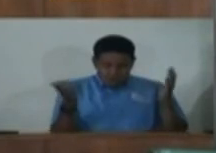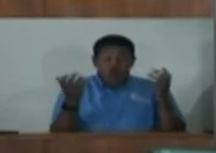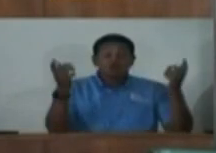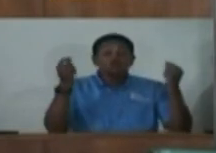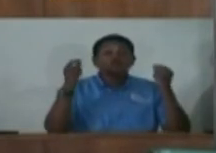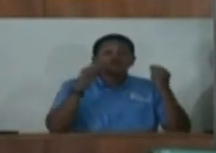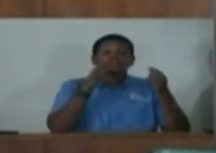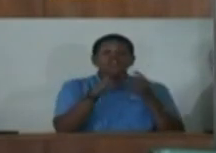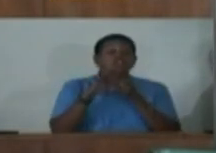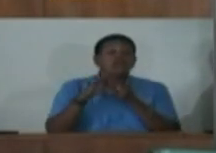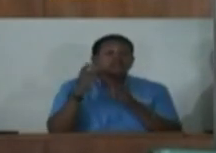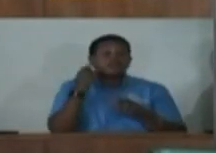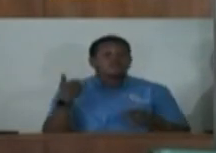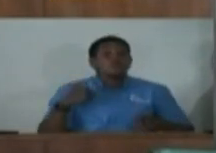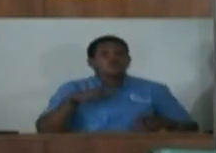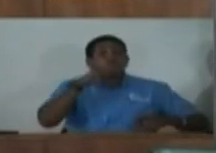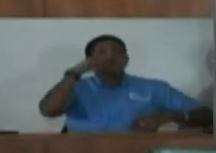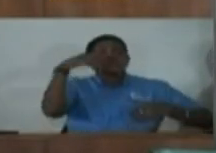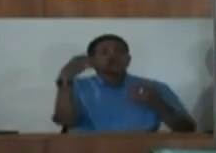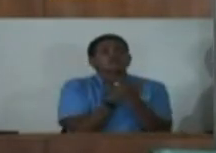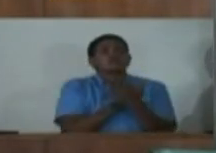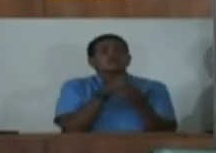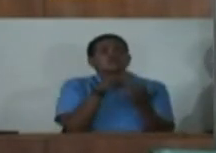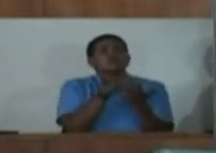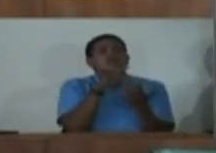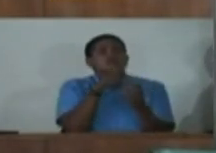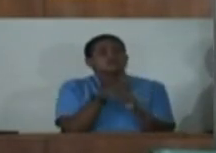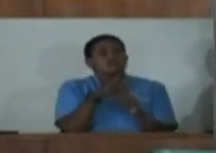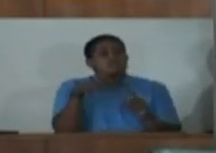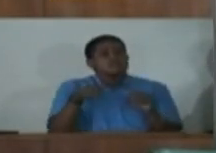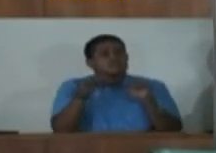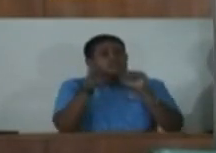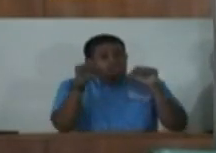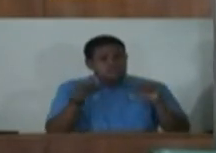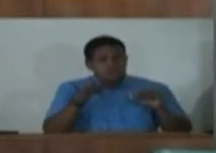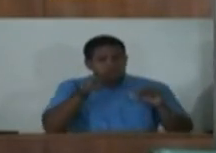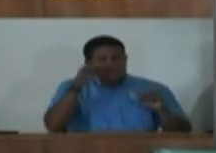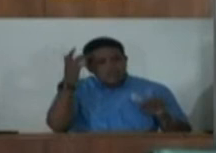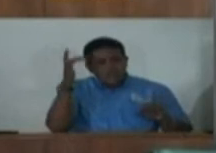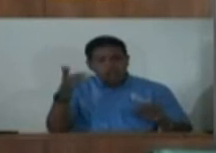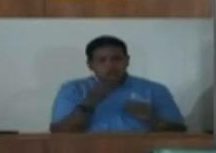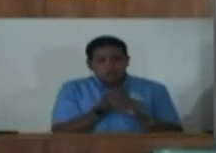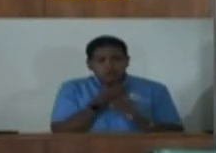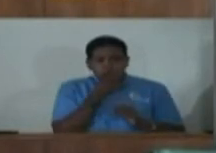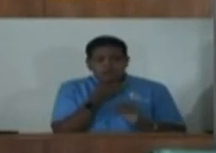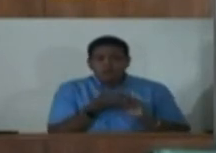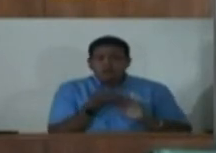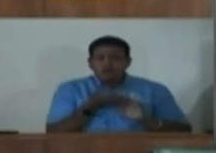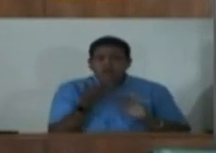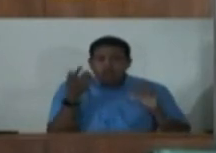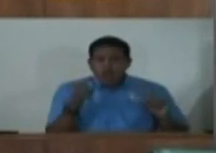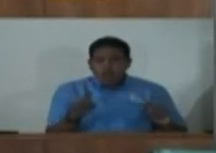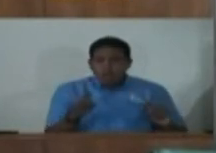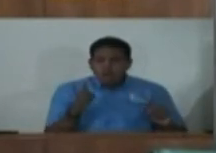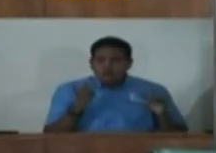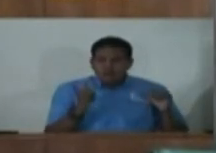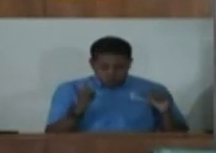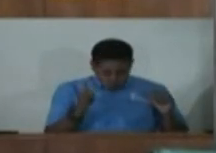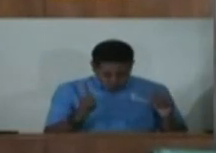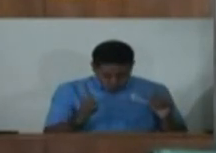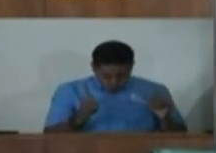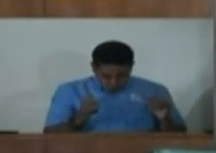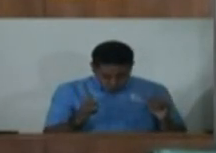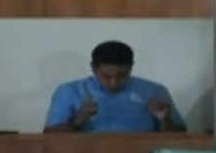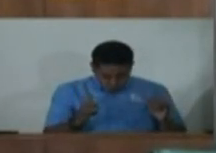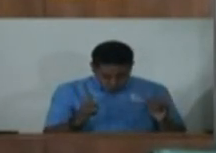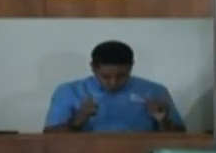Speaker, if we are to really take advantage of the system of intellectual property, which as we will